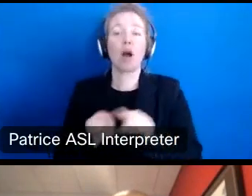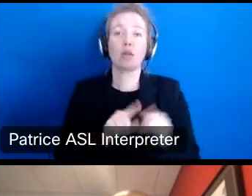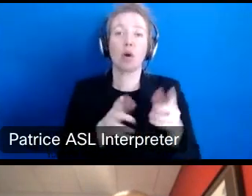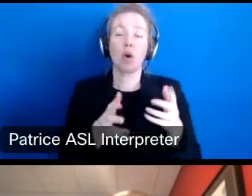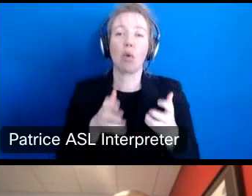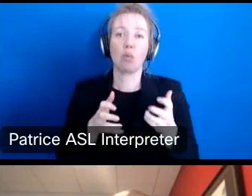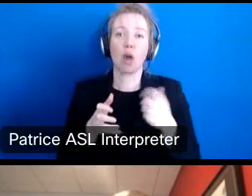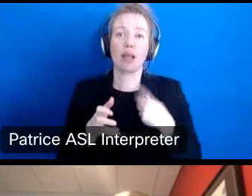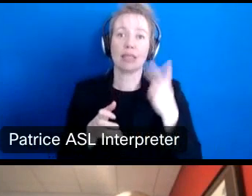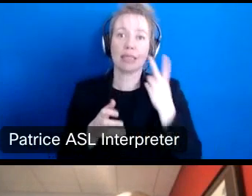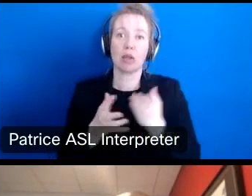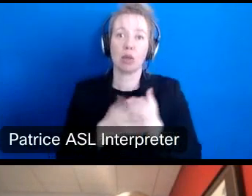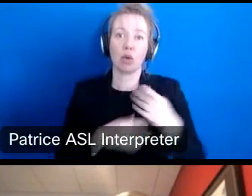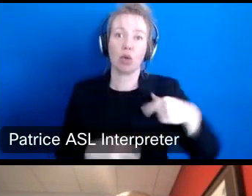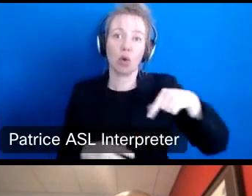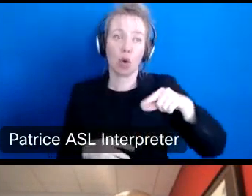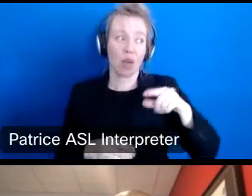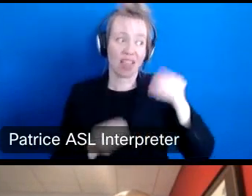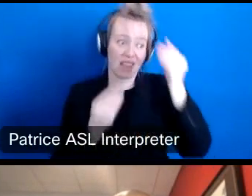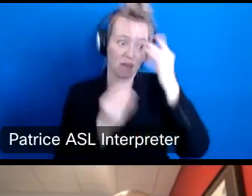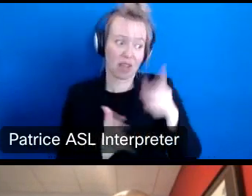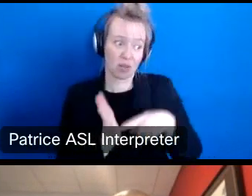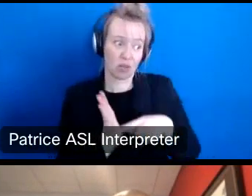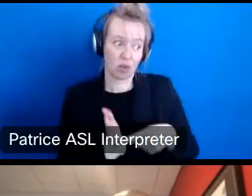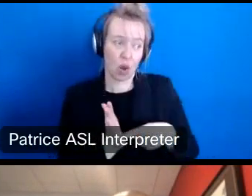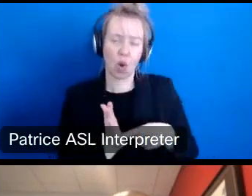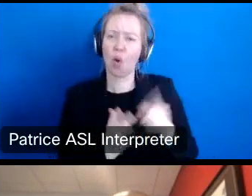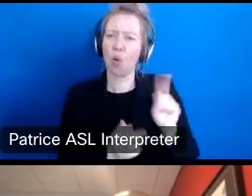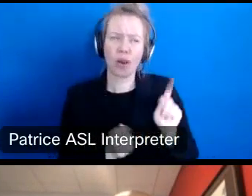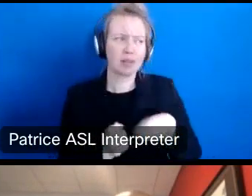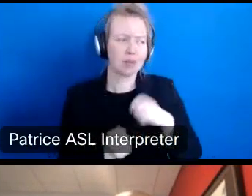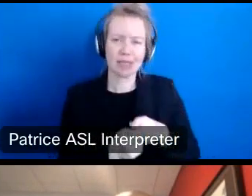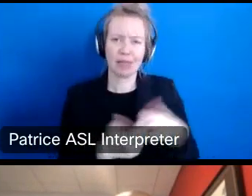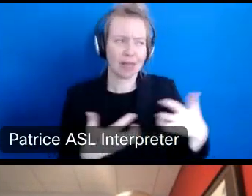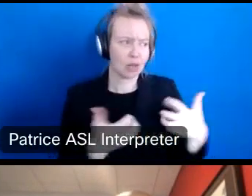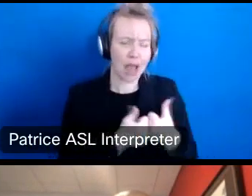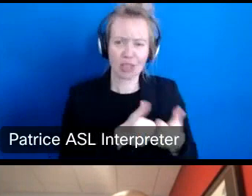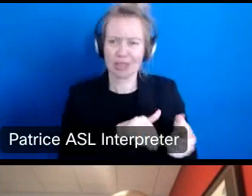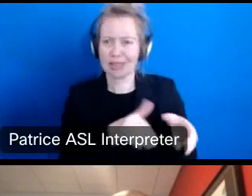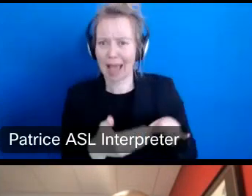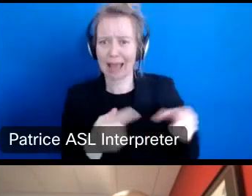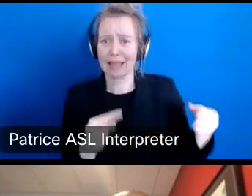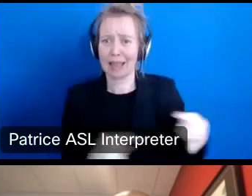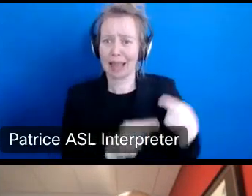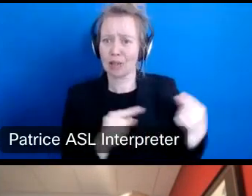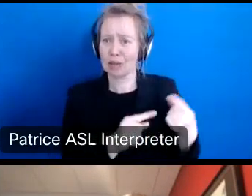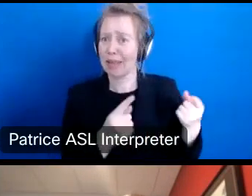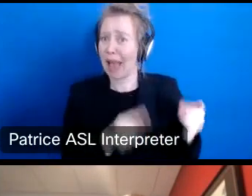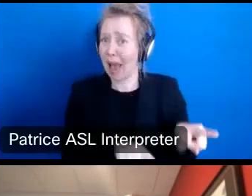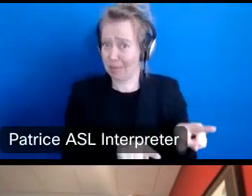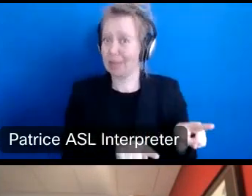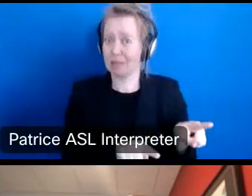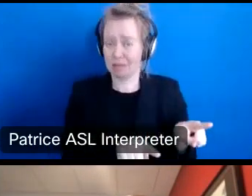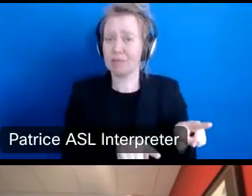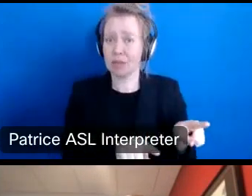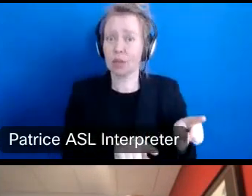high injury corridor, where the data shows that a lot more of these injuries and crashes and fatalities have actually occurred. So we're